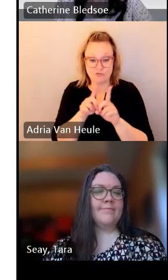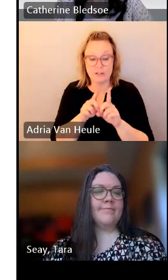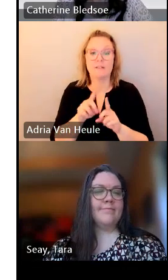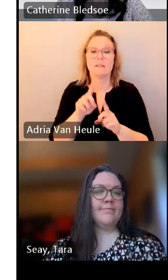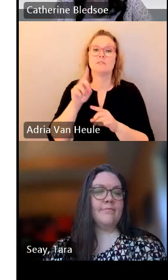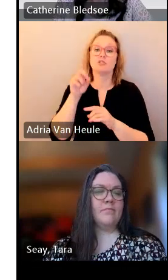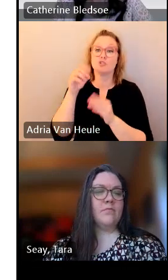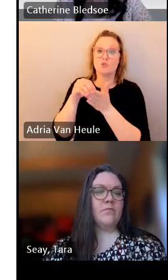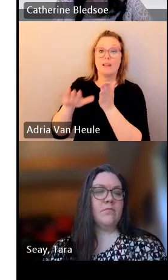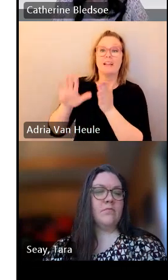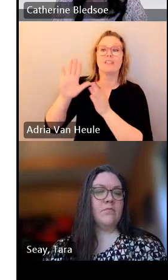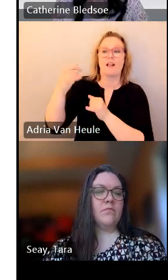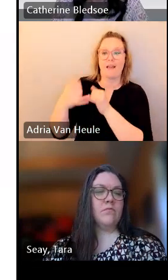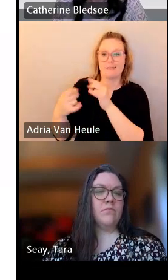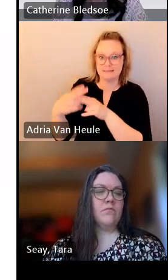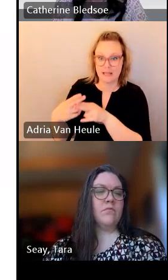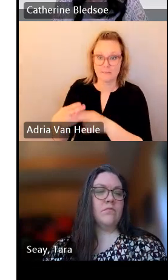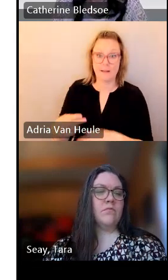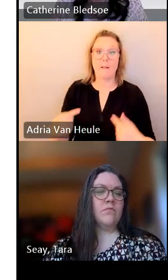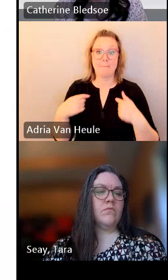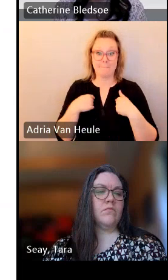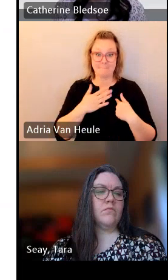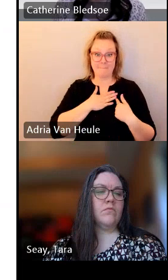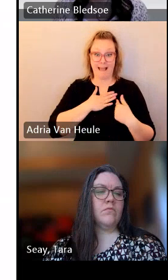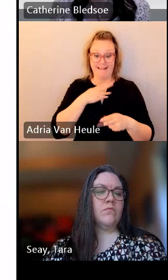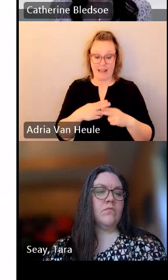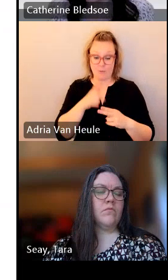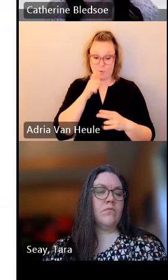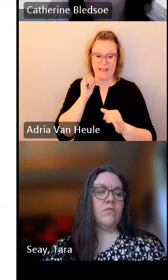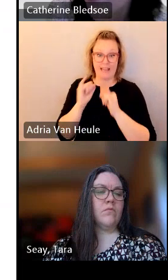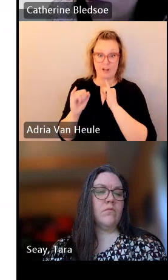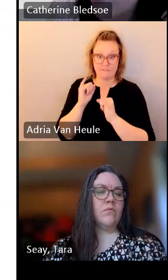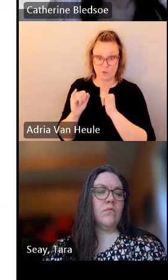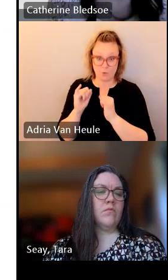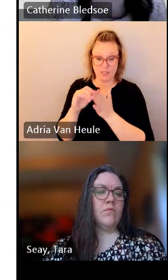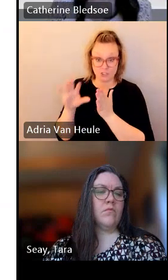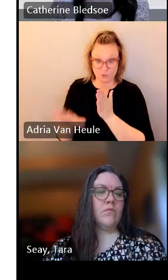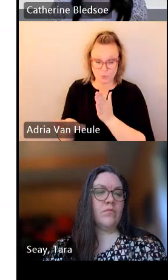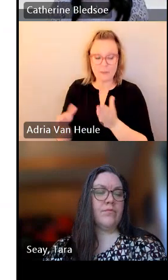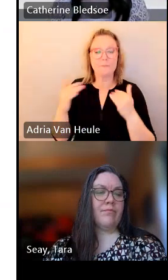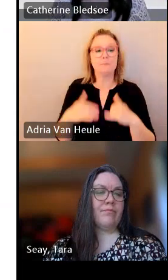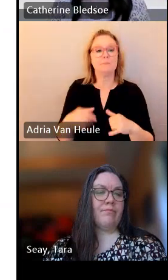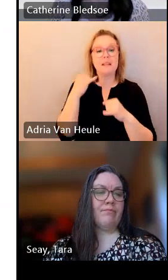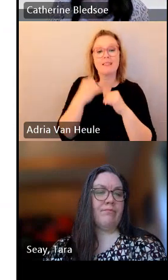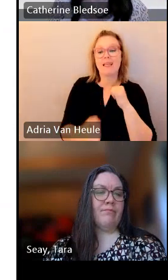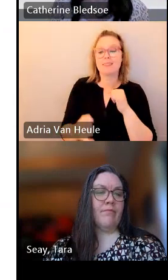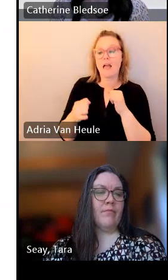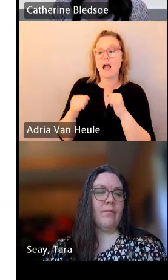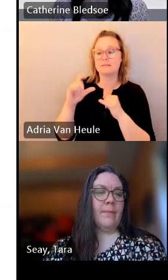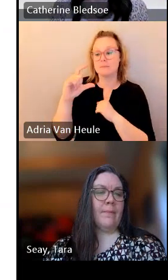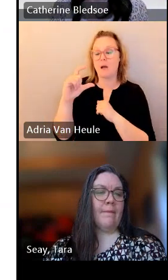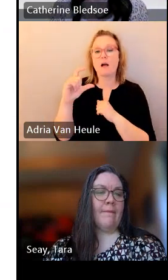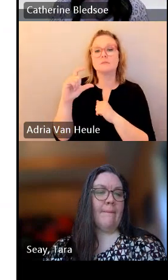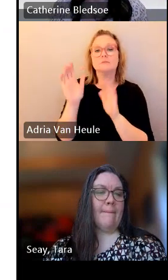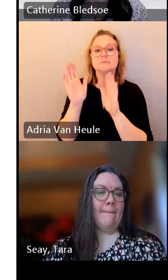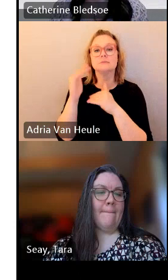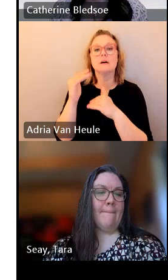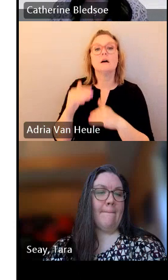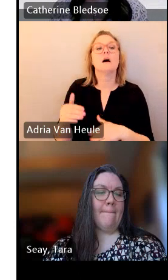was pulling this information and interviewing the student. And then this last box here about student contact or